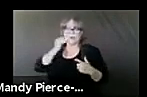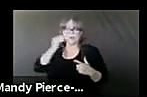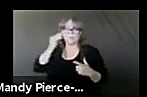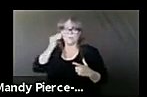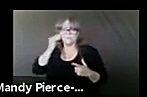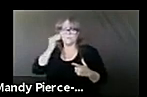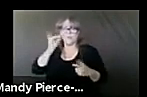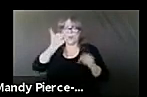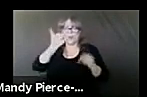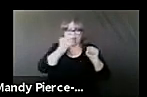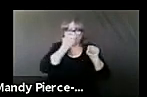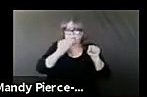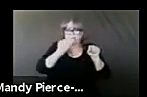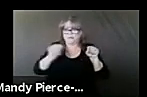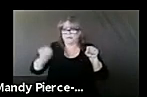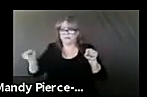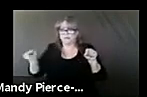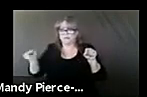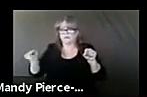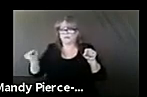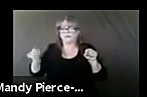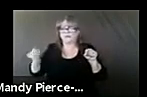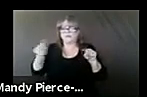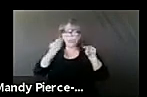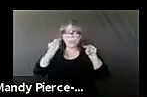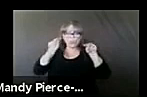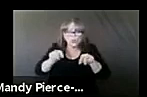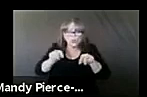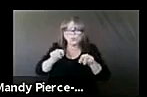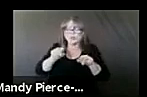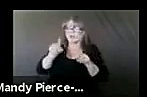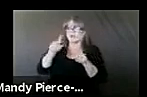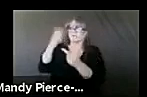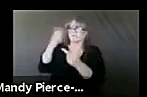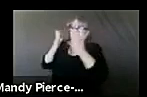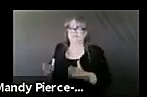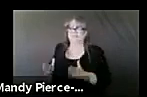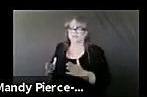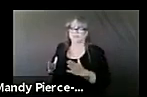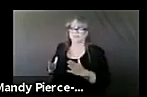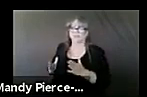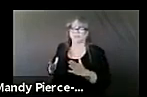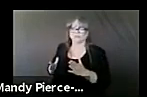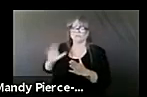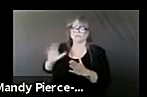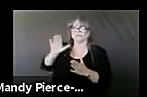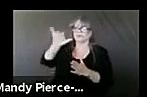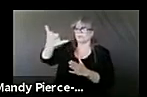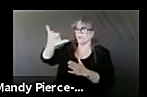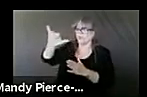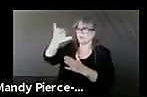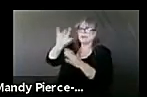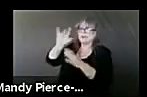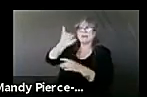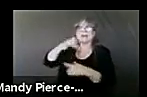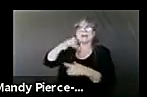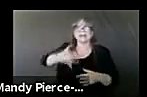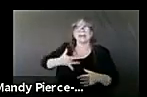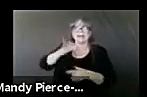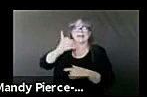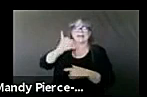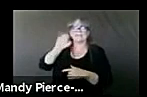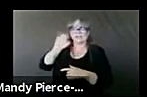visits, particularly looking at infection control and making sure that these facilities are learning and where they should be when it